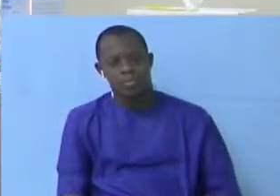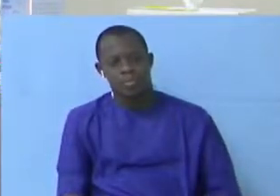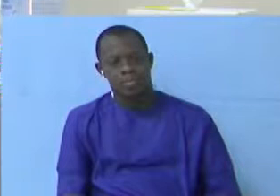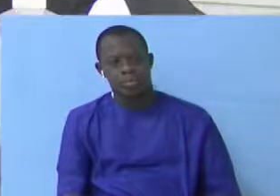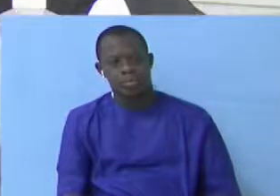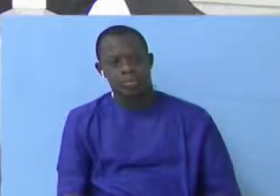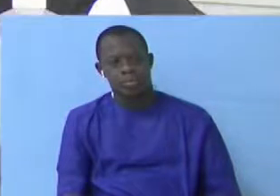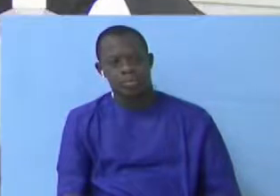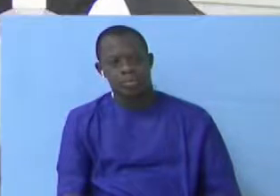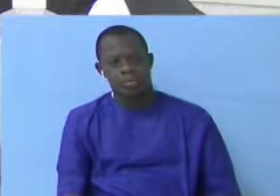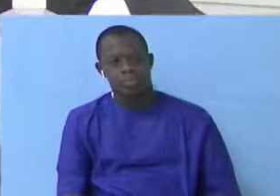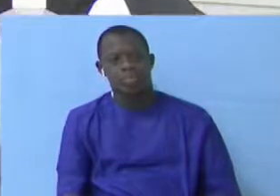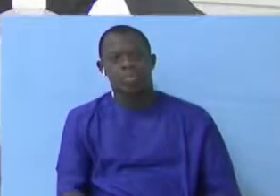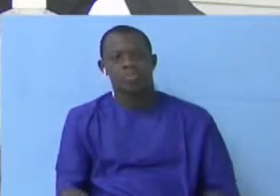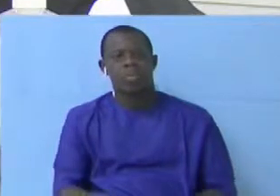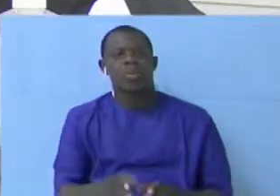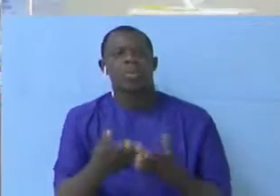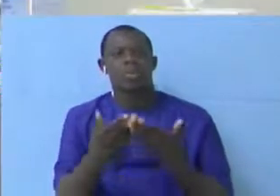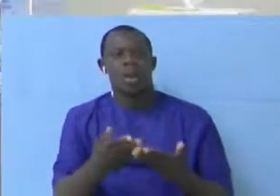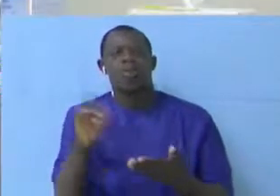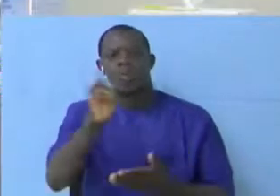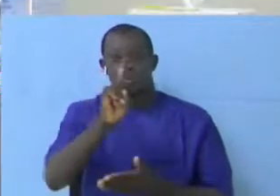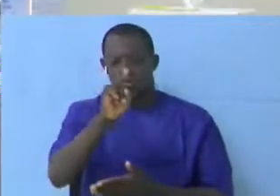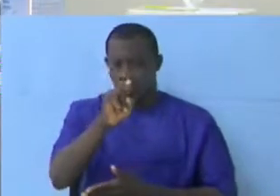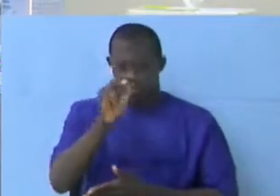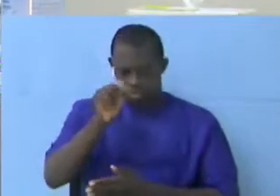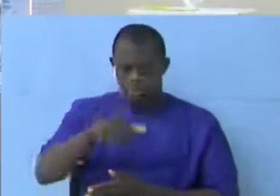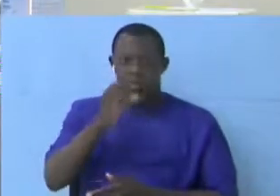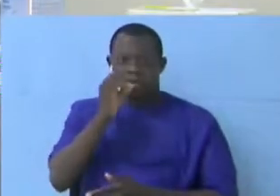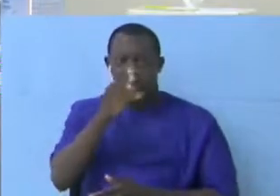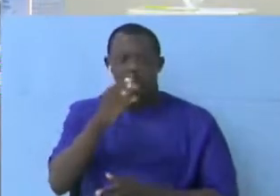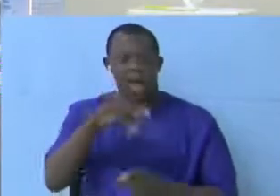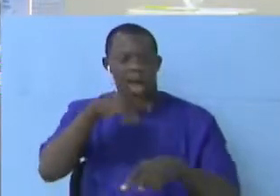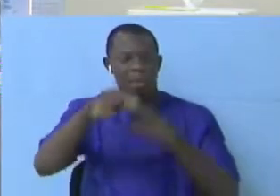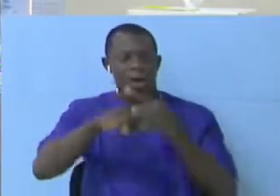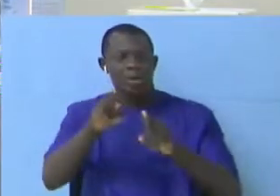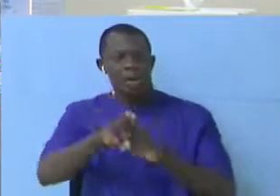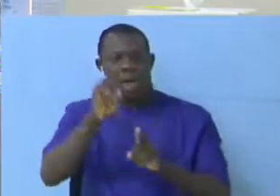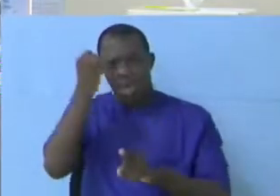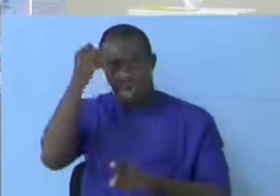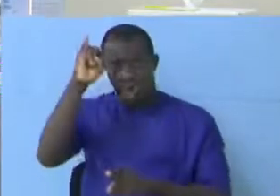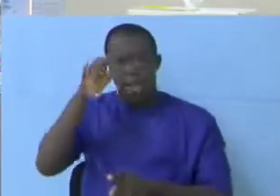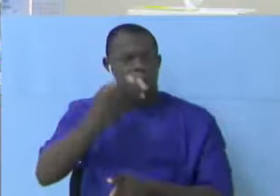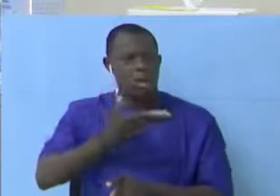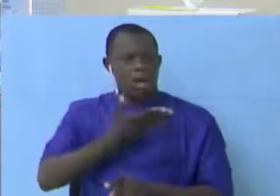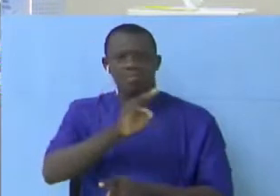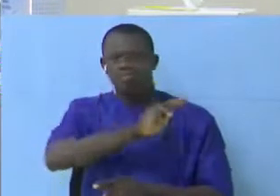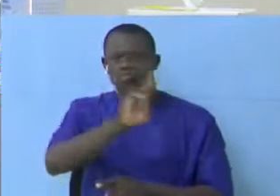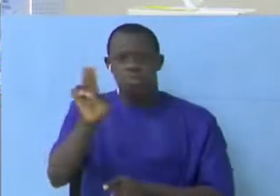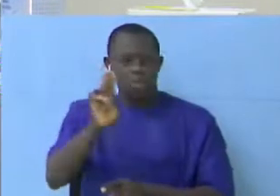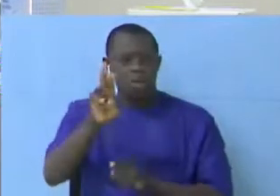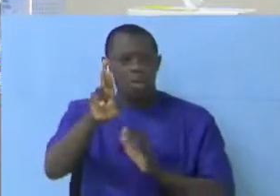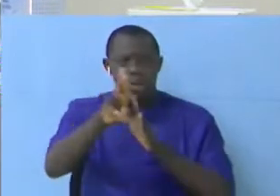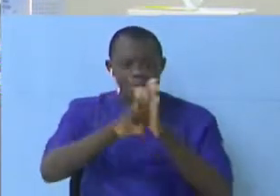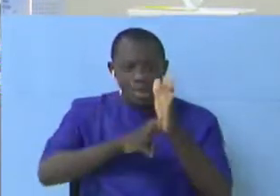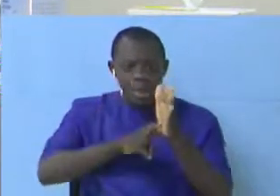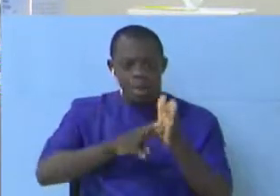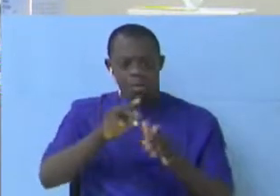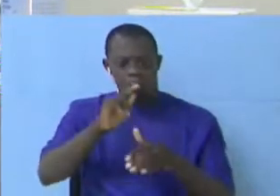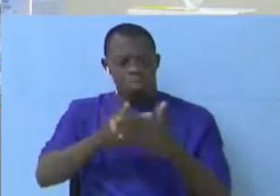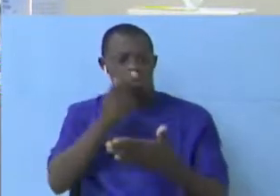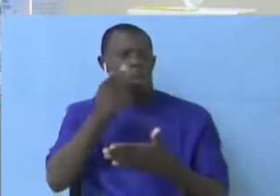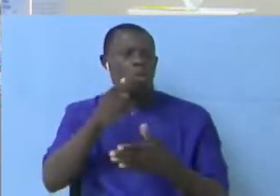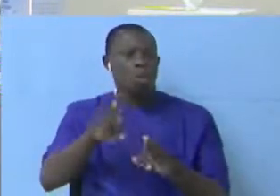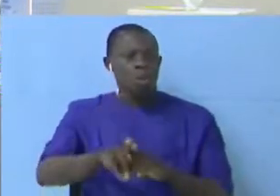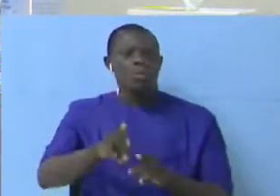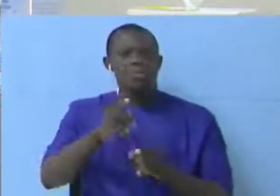folo. What would you say to the suggestion that there were no entries